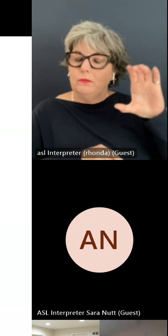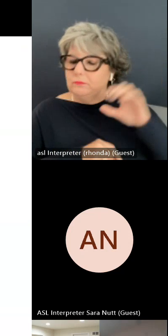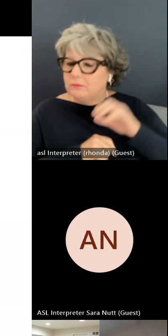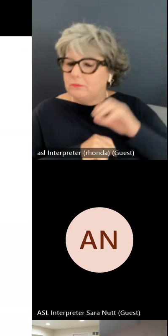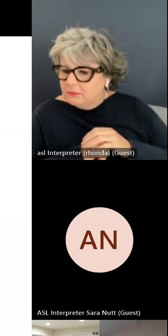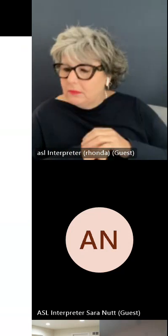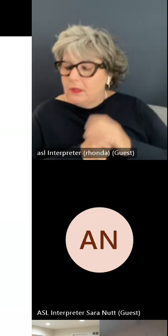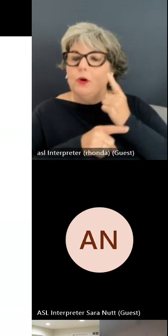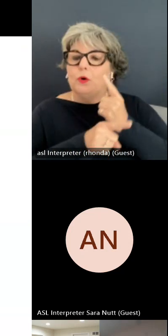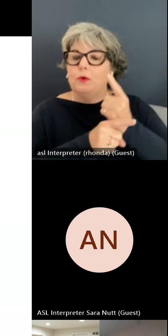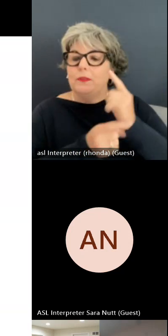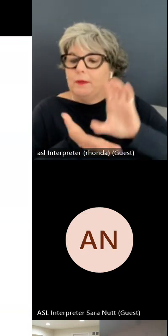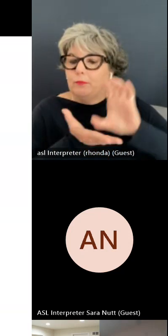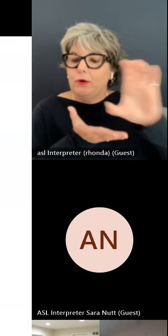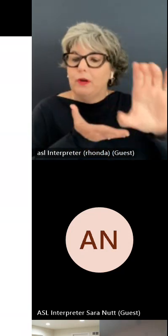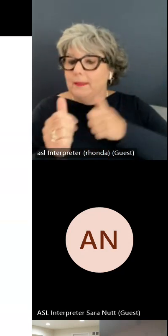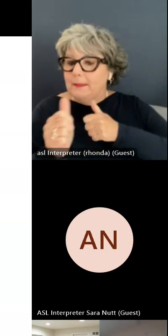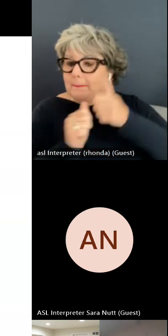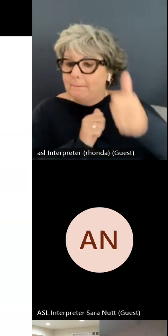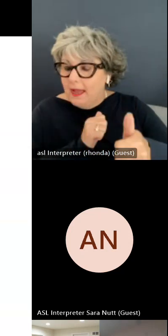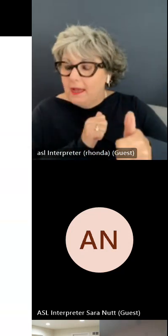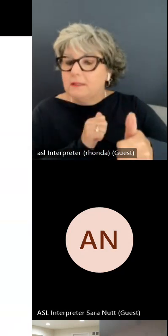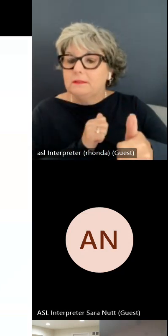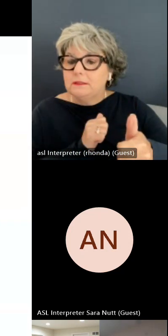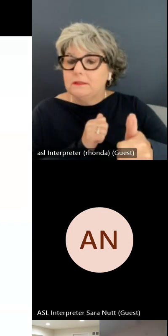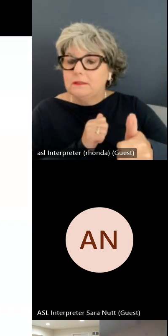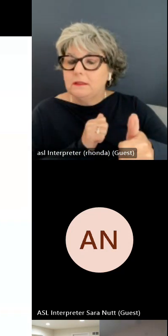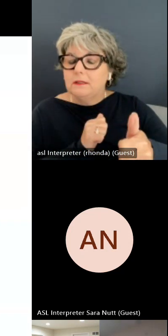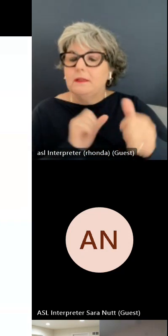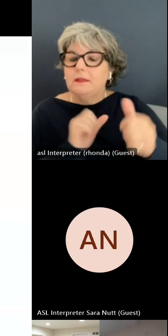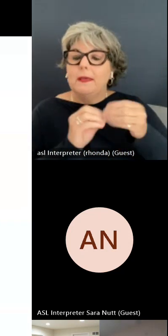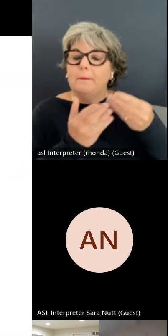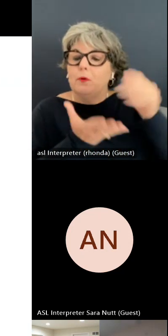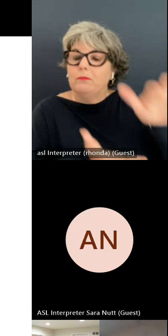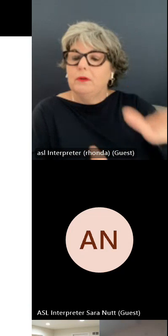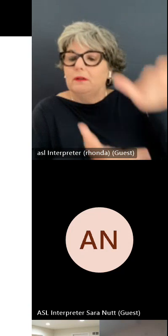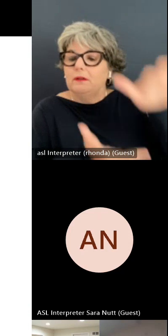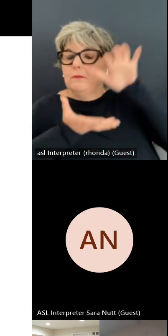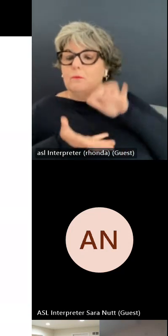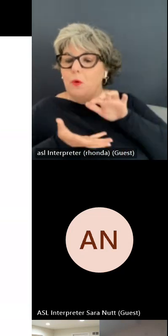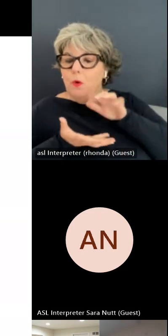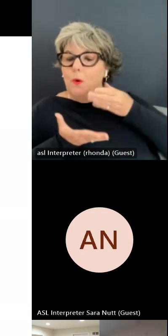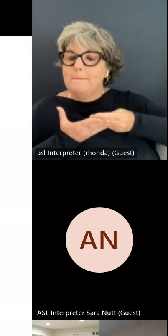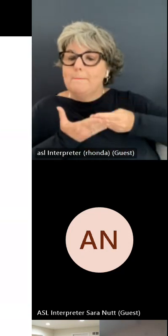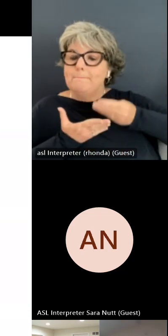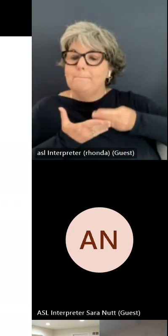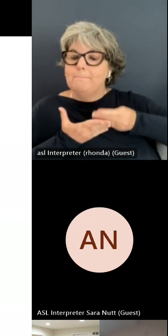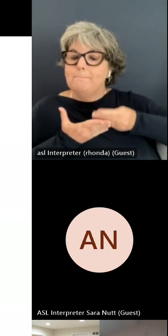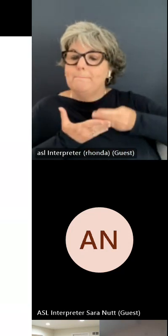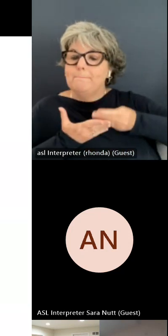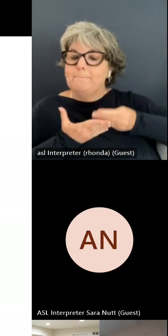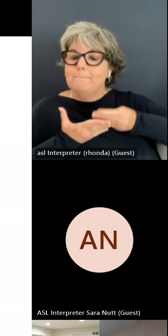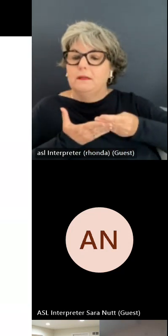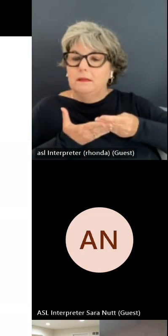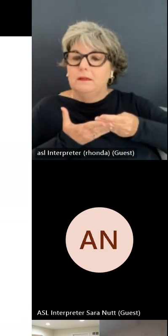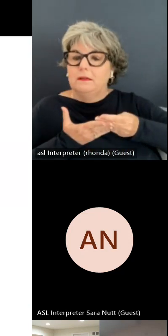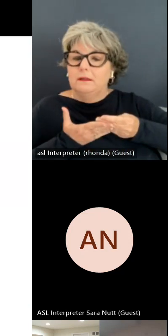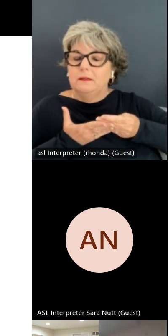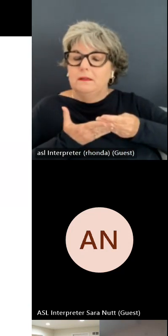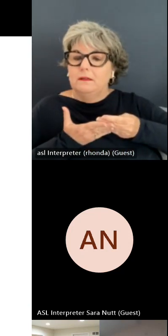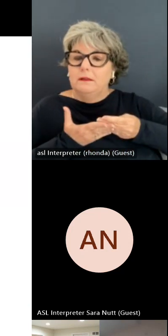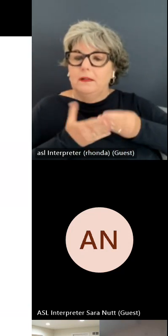regular appropriation is passed, you notice they got more money, so they got more than they would have got under the CR. And you notice there's